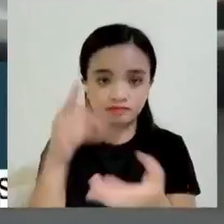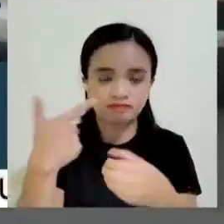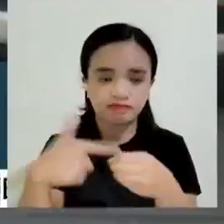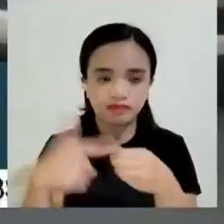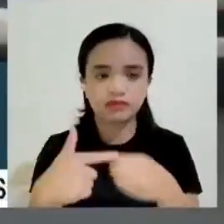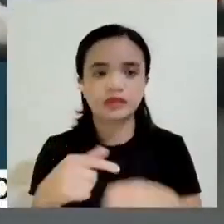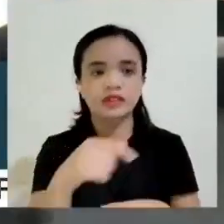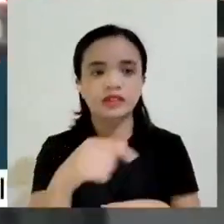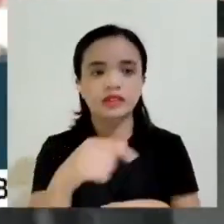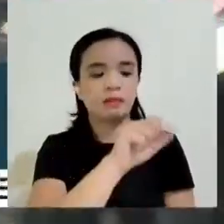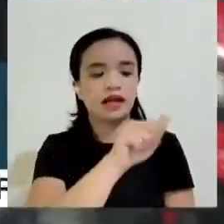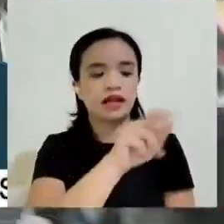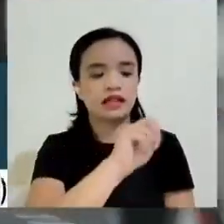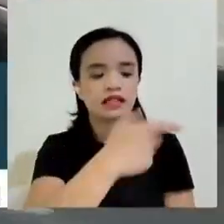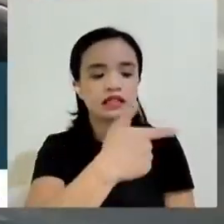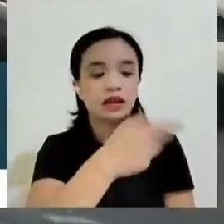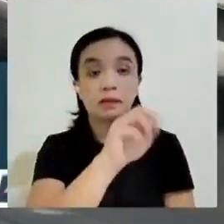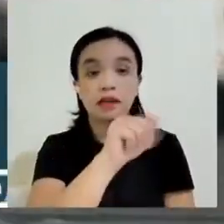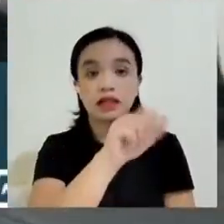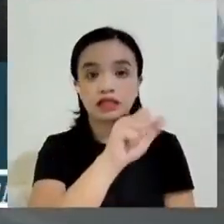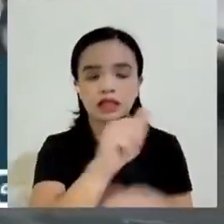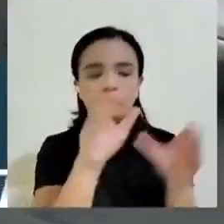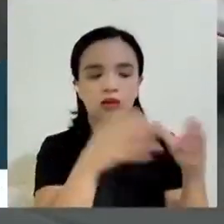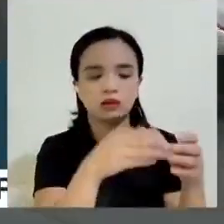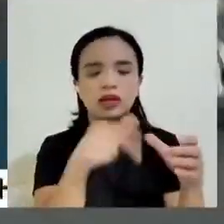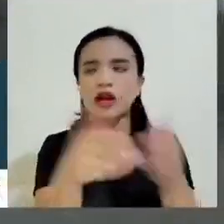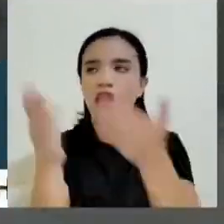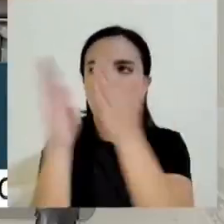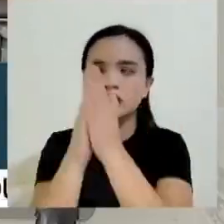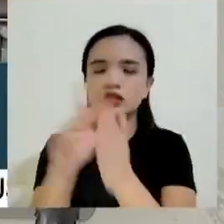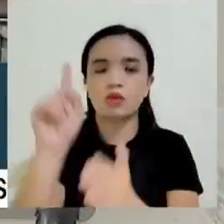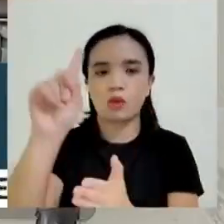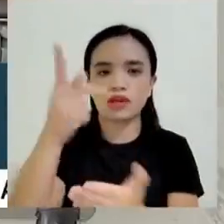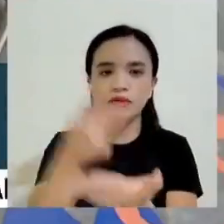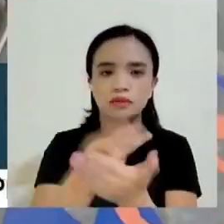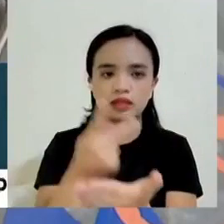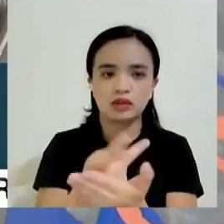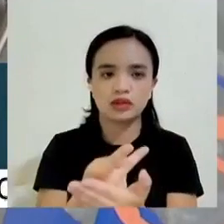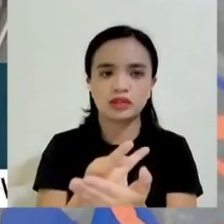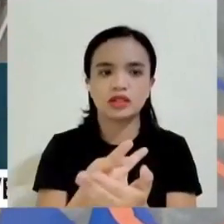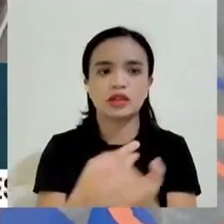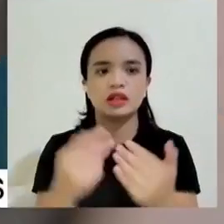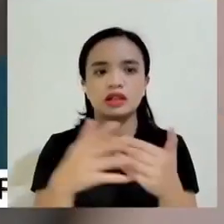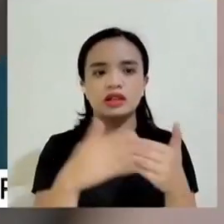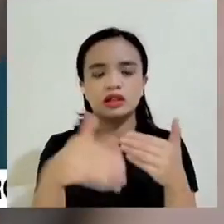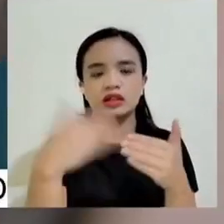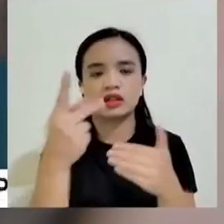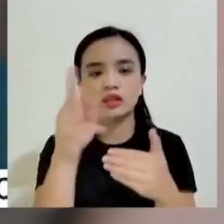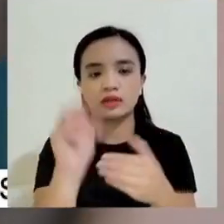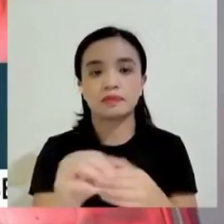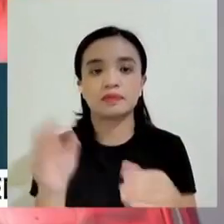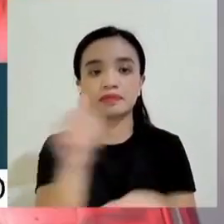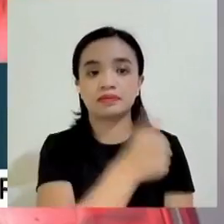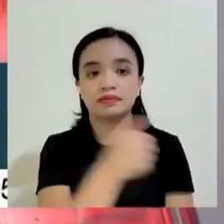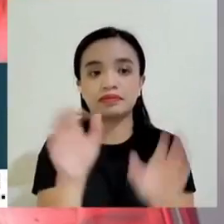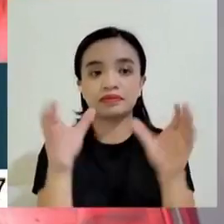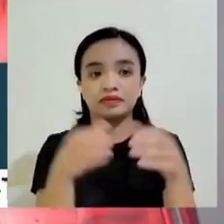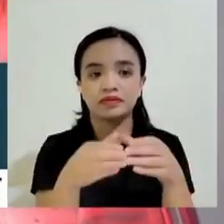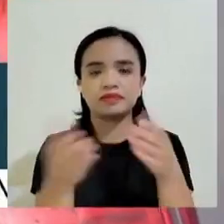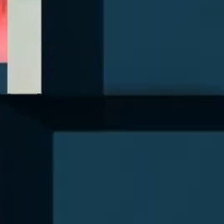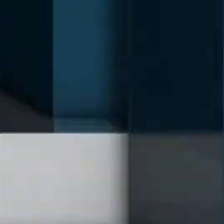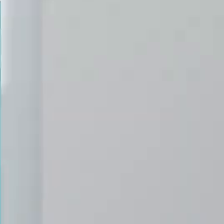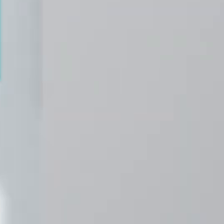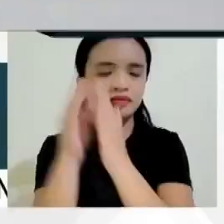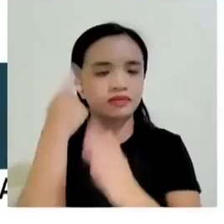hike with an additional 1 peso per succeeding kilometer. Meanwhile, transport group LTOP is asking for a 2 peso increase.